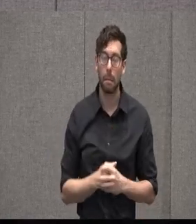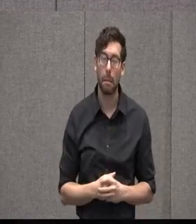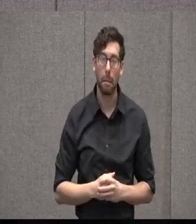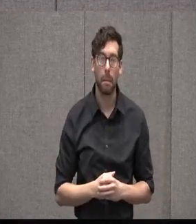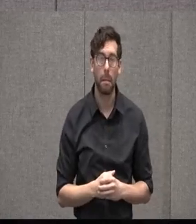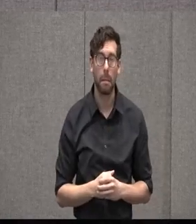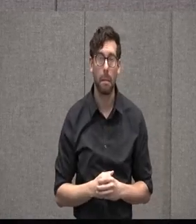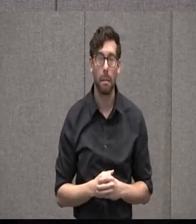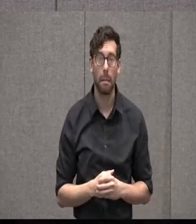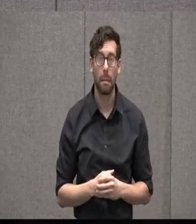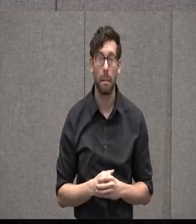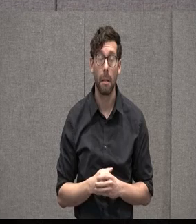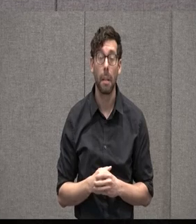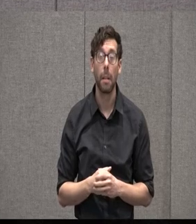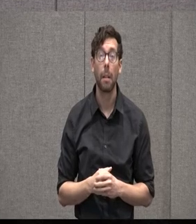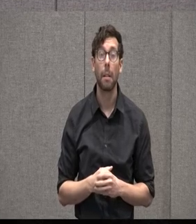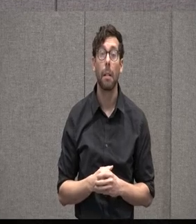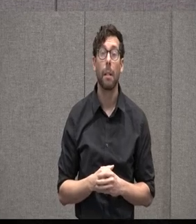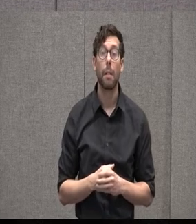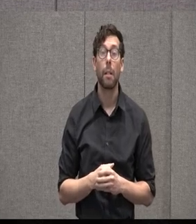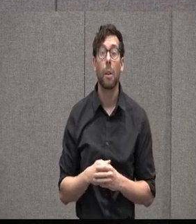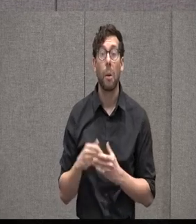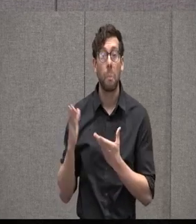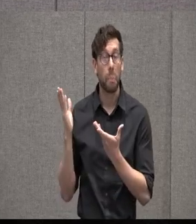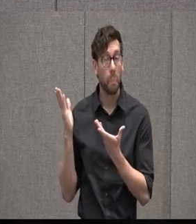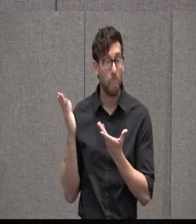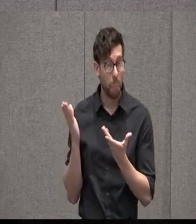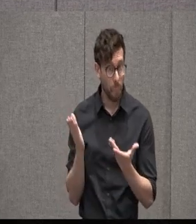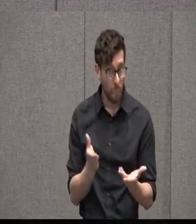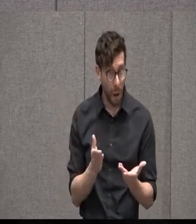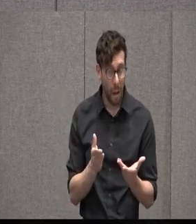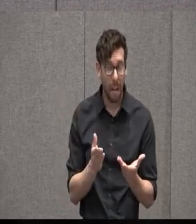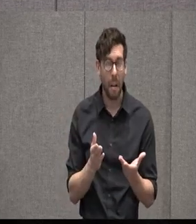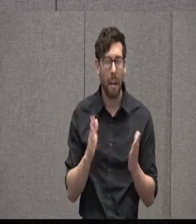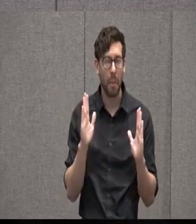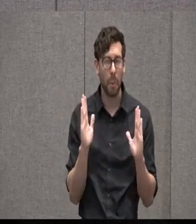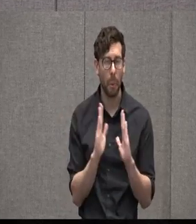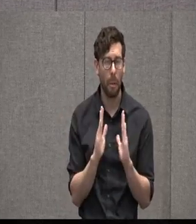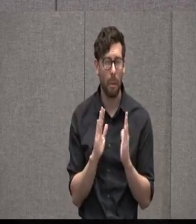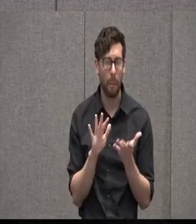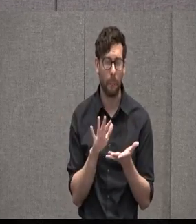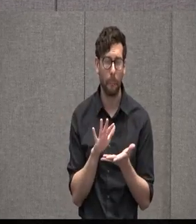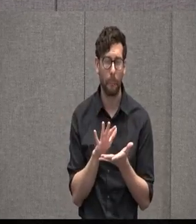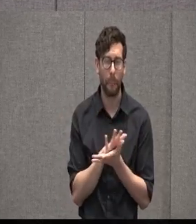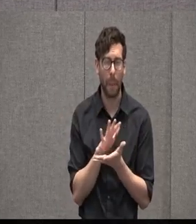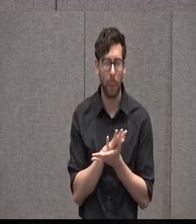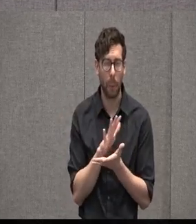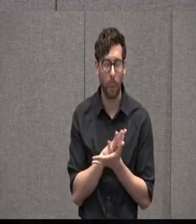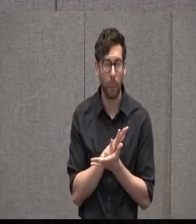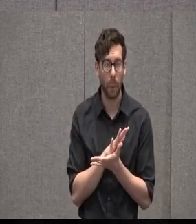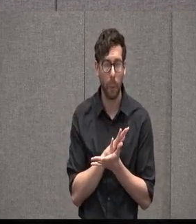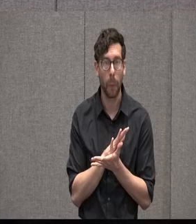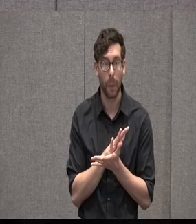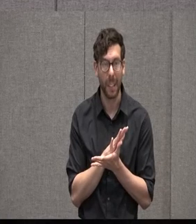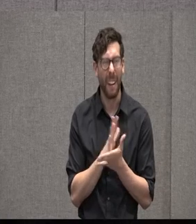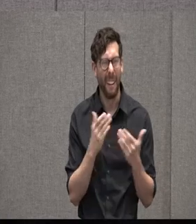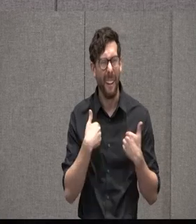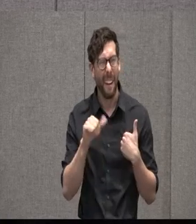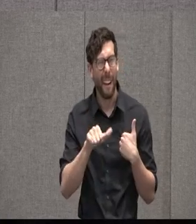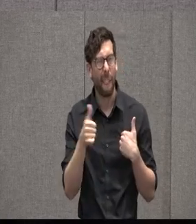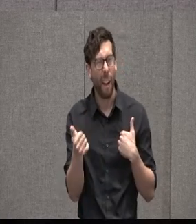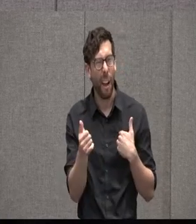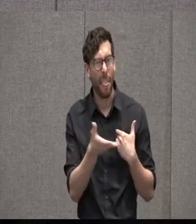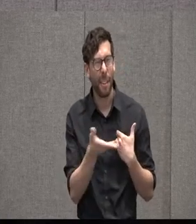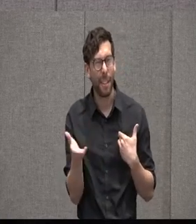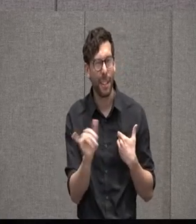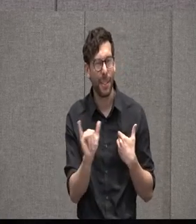I also have small pieces of paper. Okay. And here I have other things too.